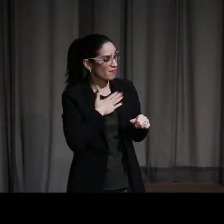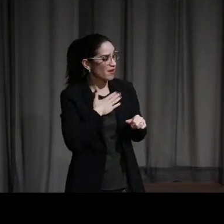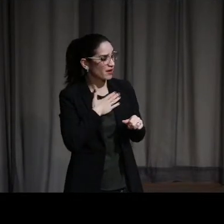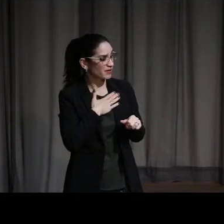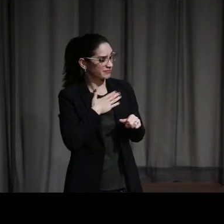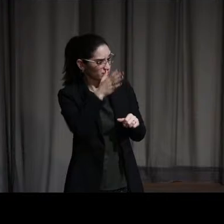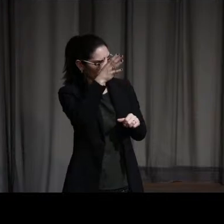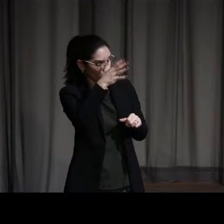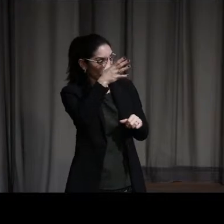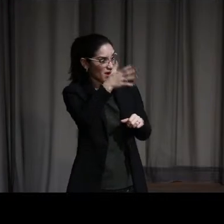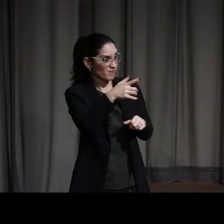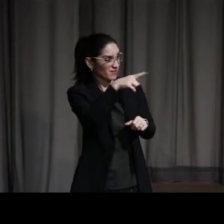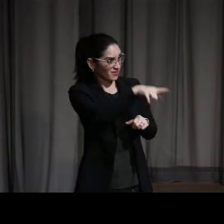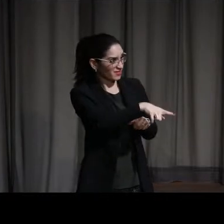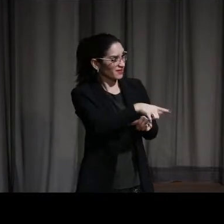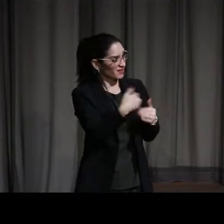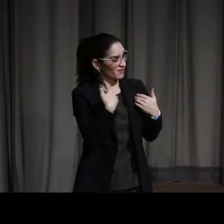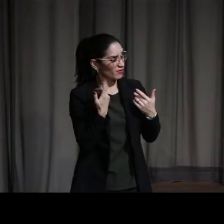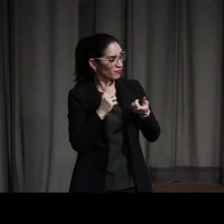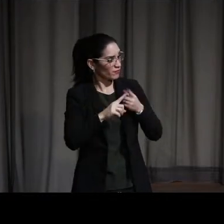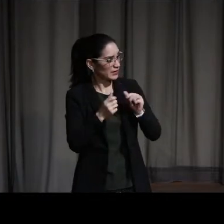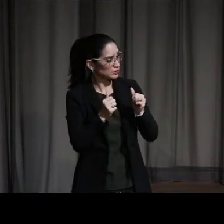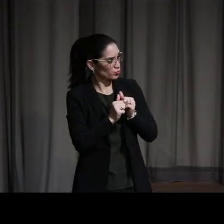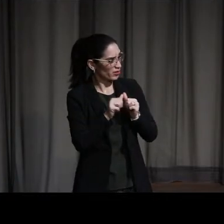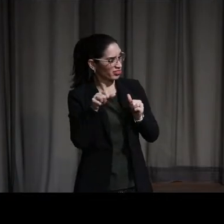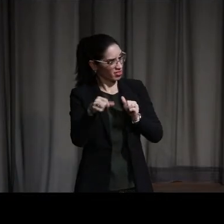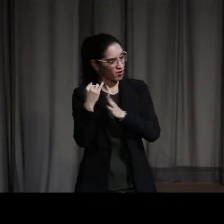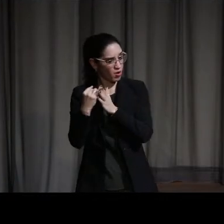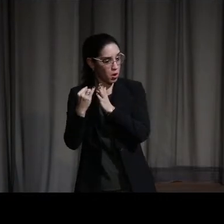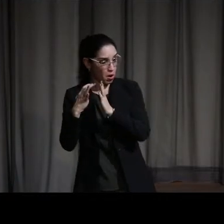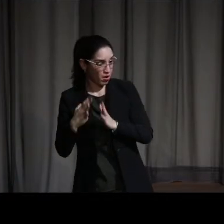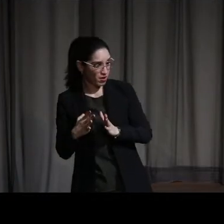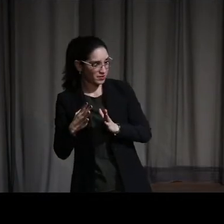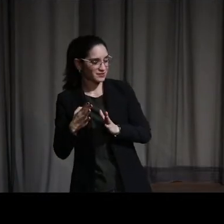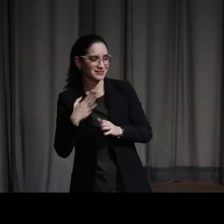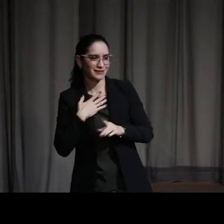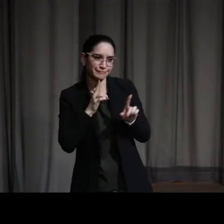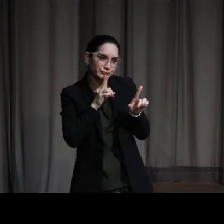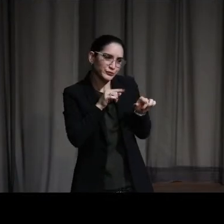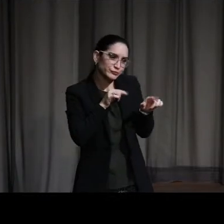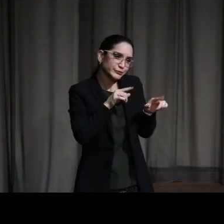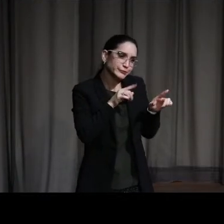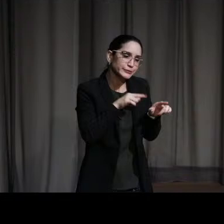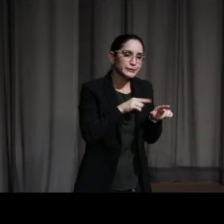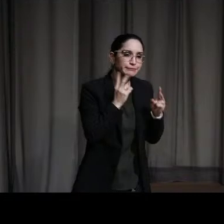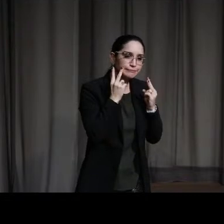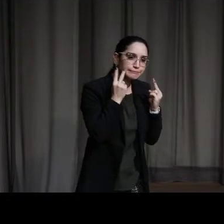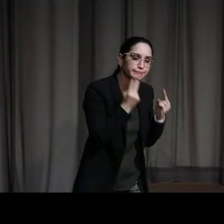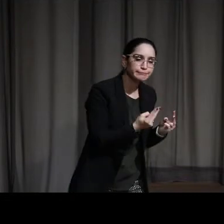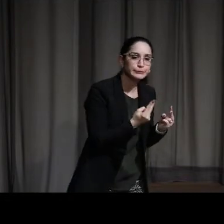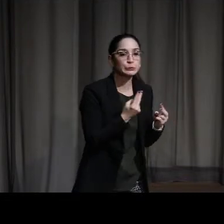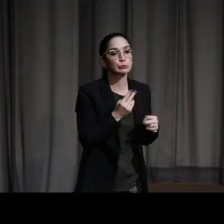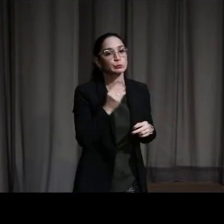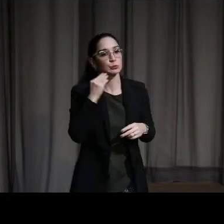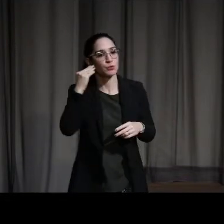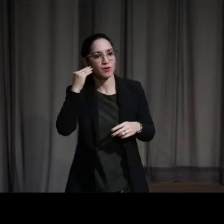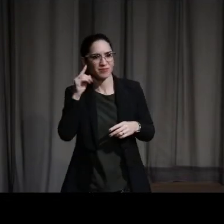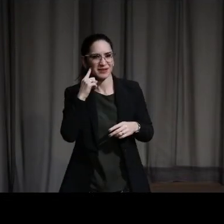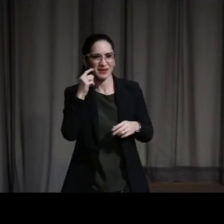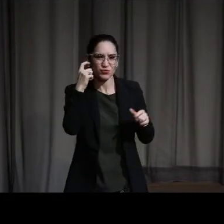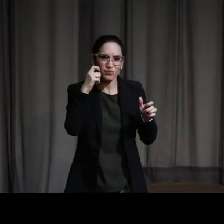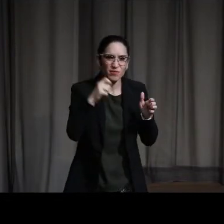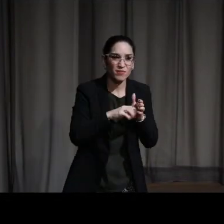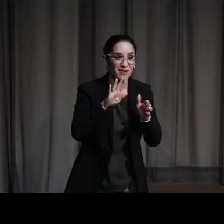5-year-old, they really freaked me out. But the story of sort of what happens to Antonio Iris and the comparison with Mariano, I think, is